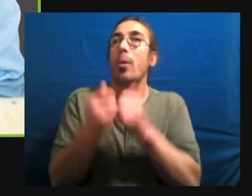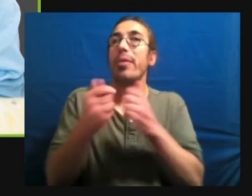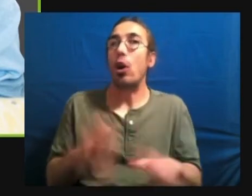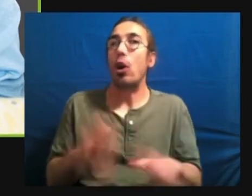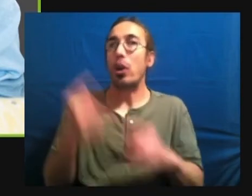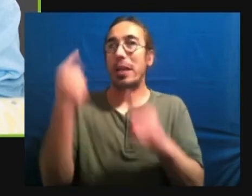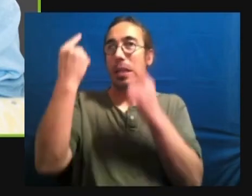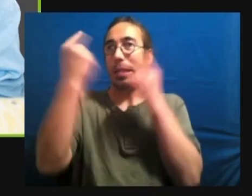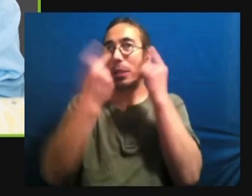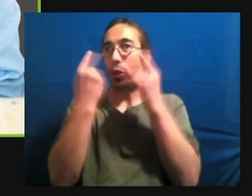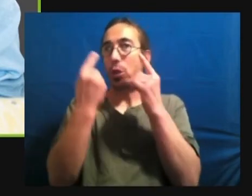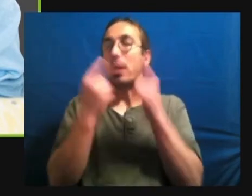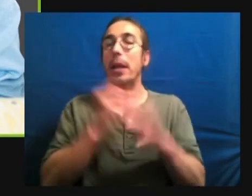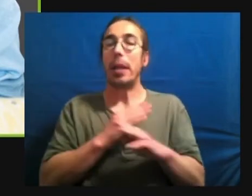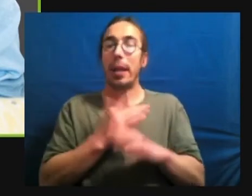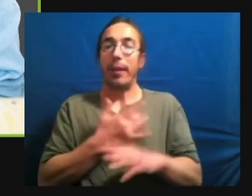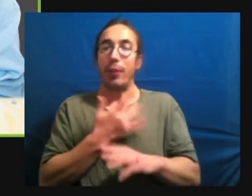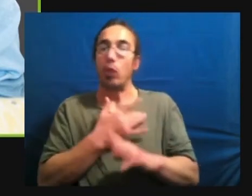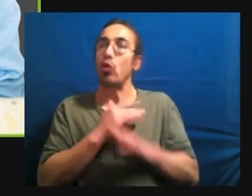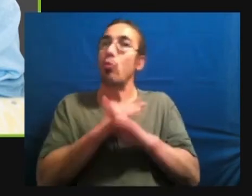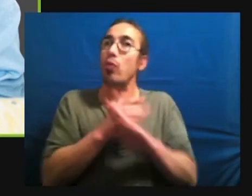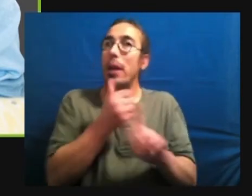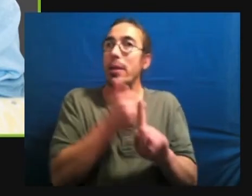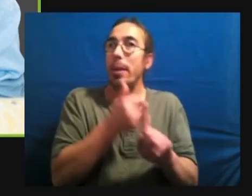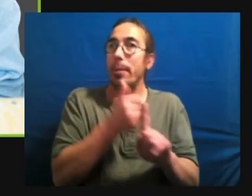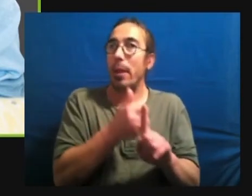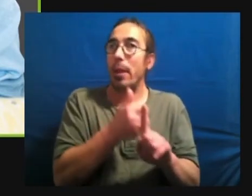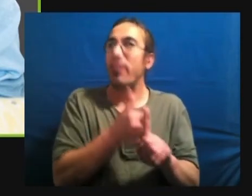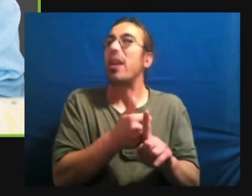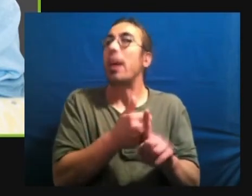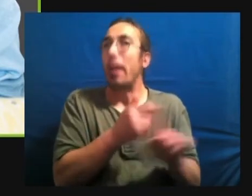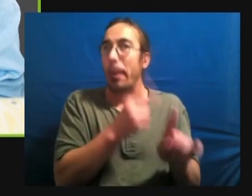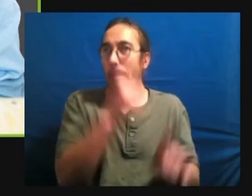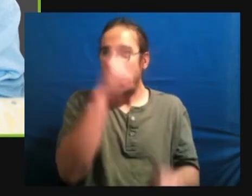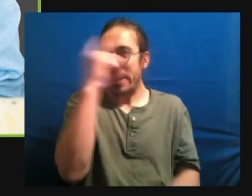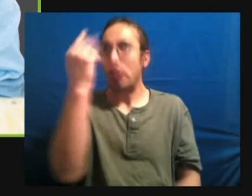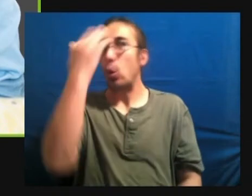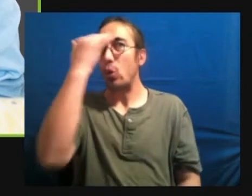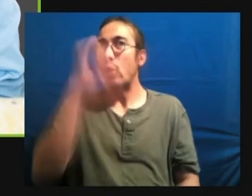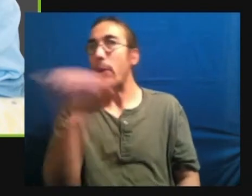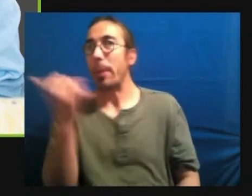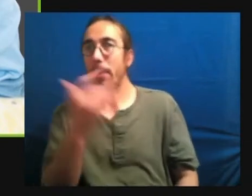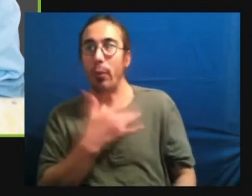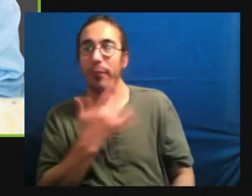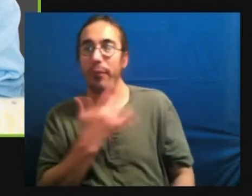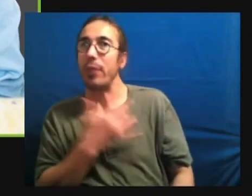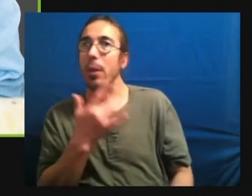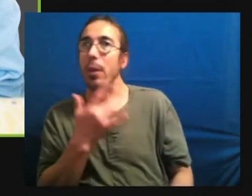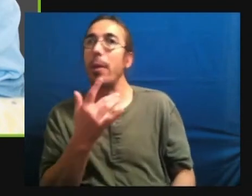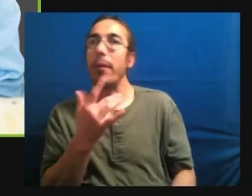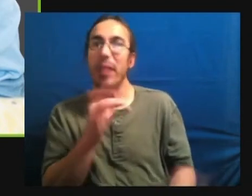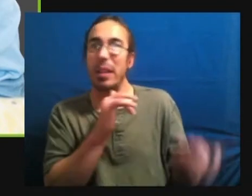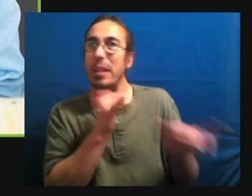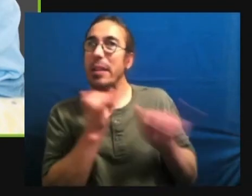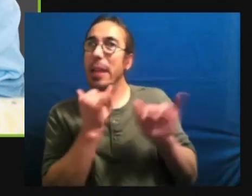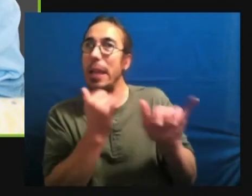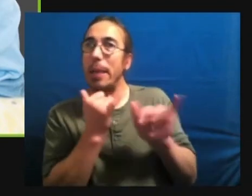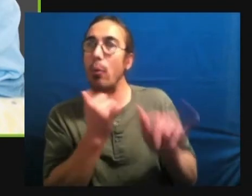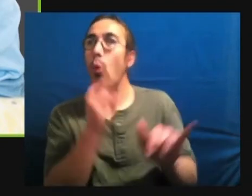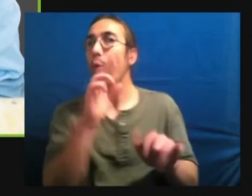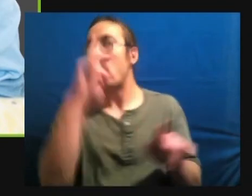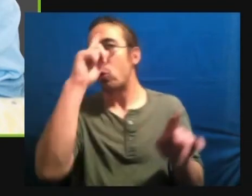empathy from those who are most like him. Ellison starts to feel that the players are causing division. He only